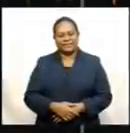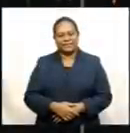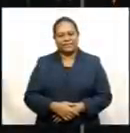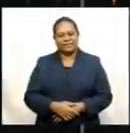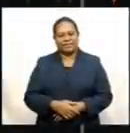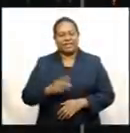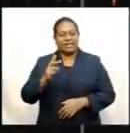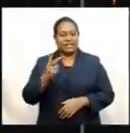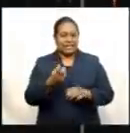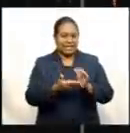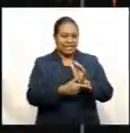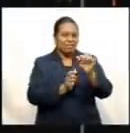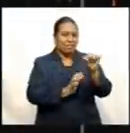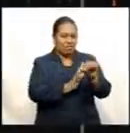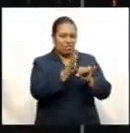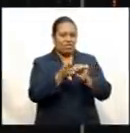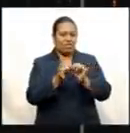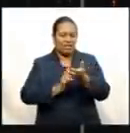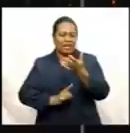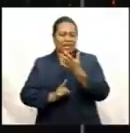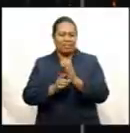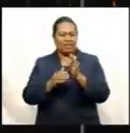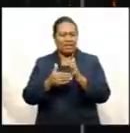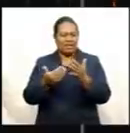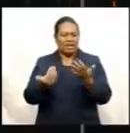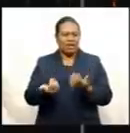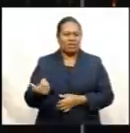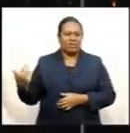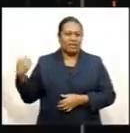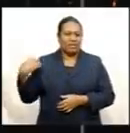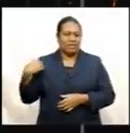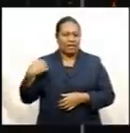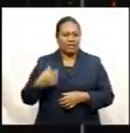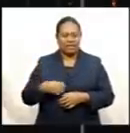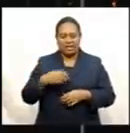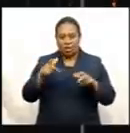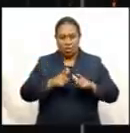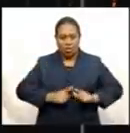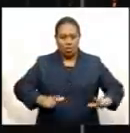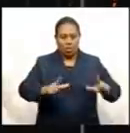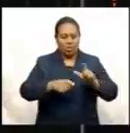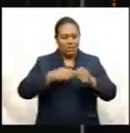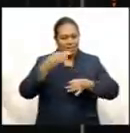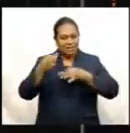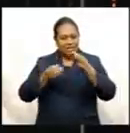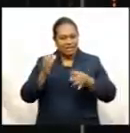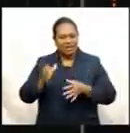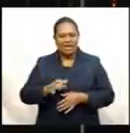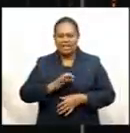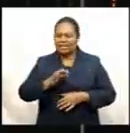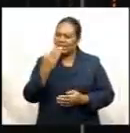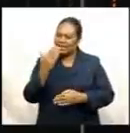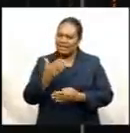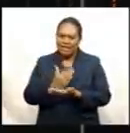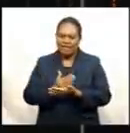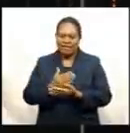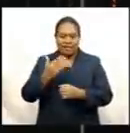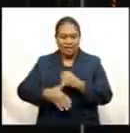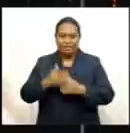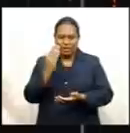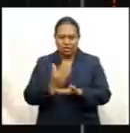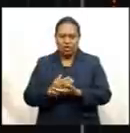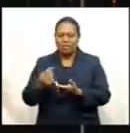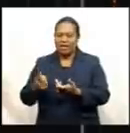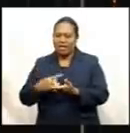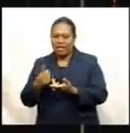The second wave of COVID-19 has hit local artists, but this hasn't stopped some from working to inspire up-and-coming